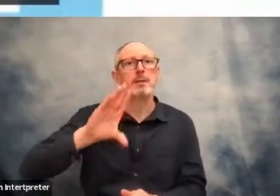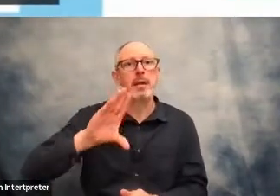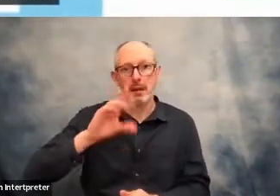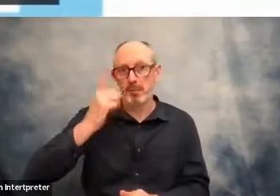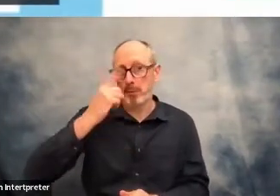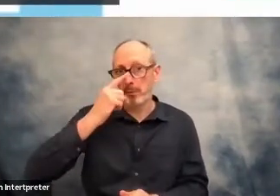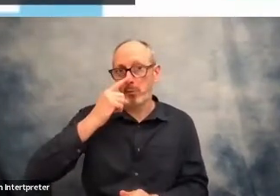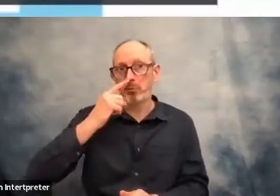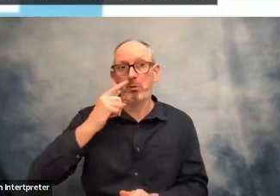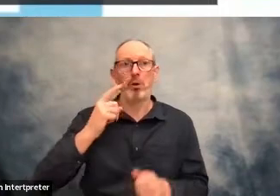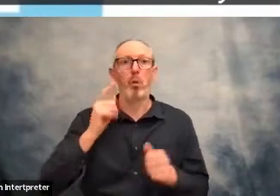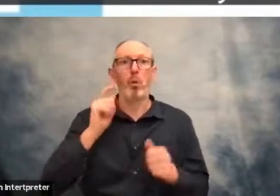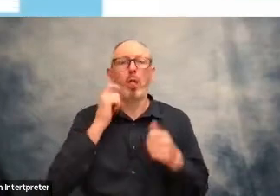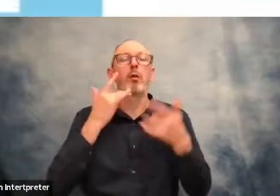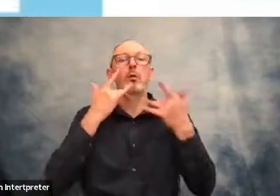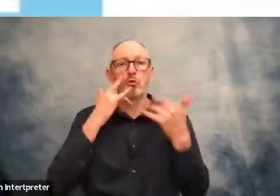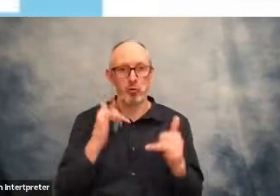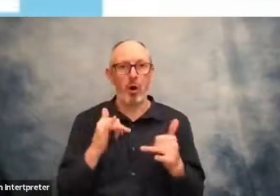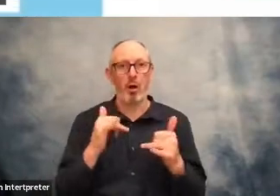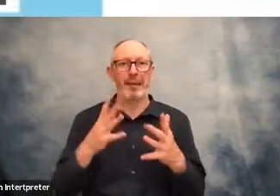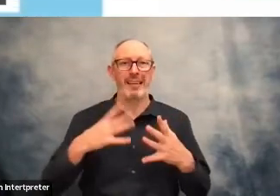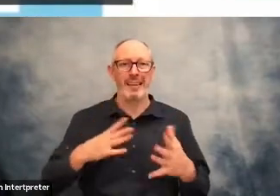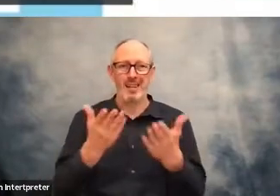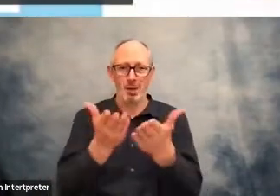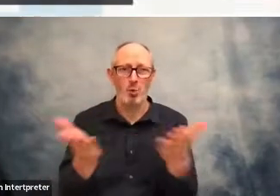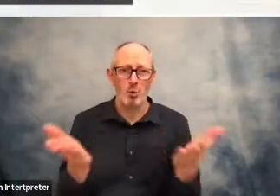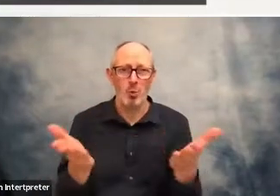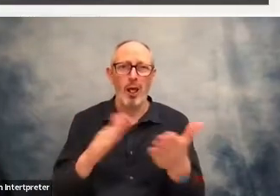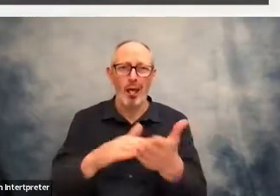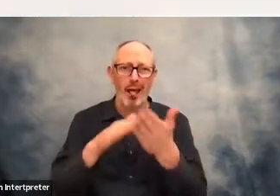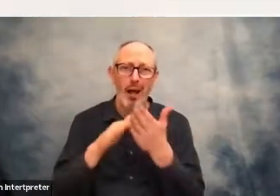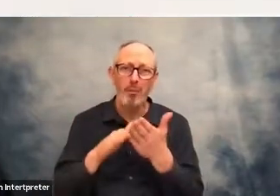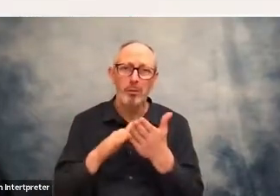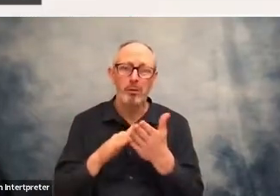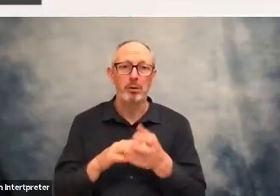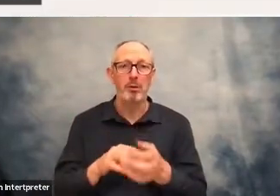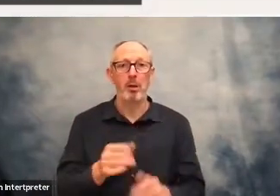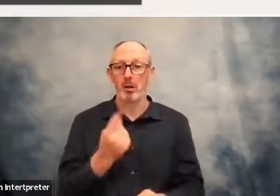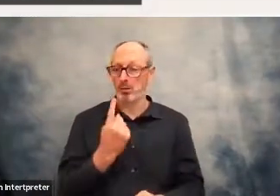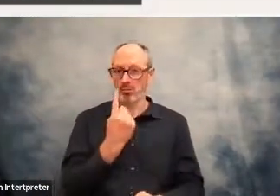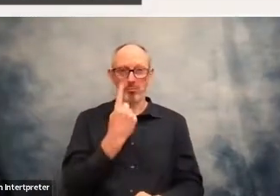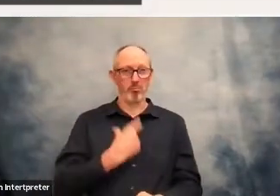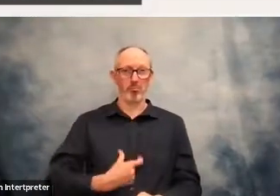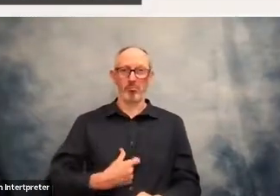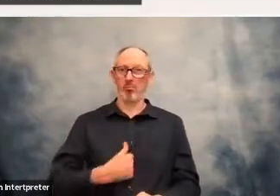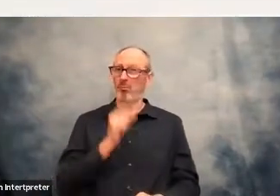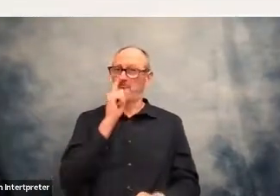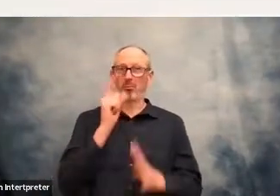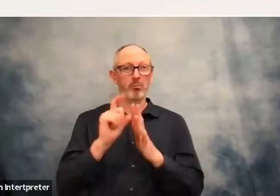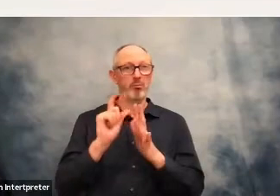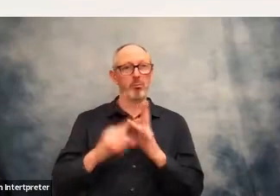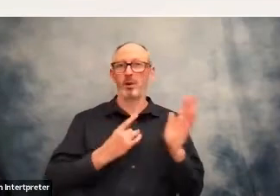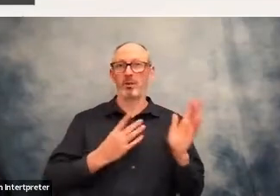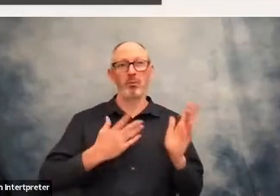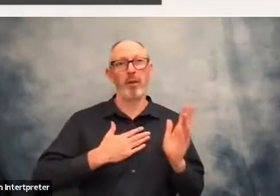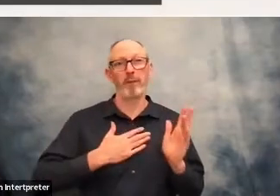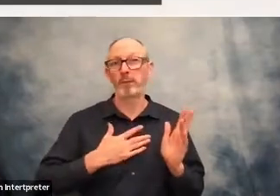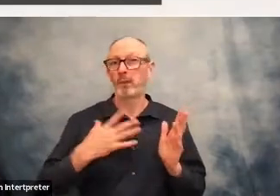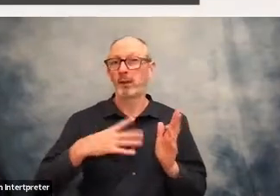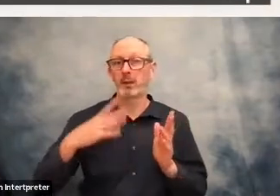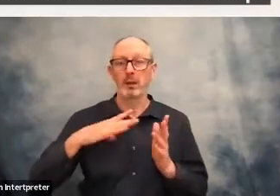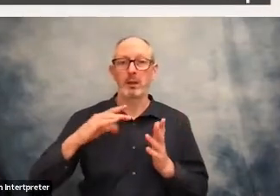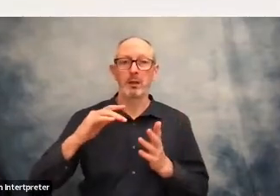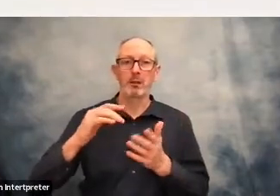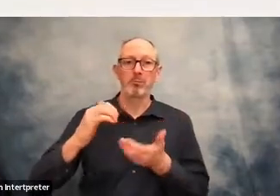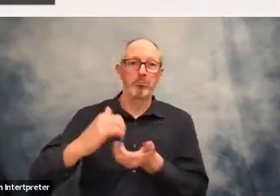booked. But I need your help. It's a bigger mission than one person can achieve alone. I need backers and builders